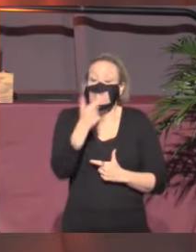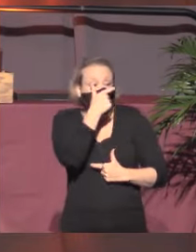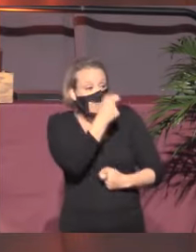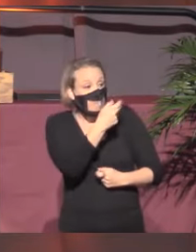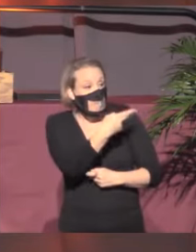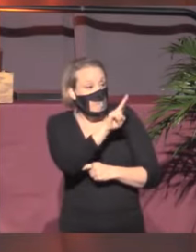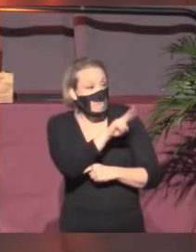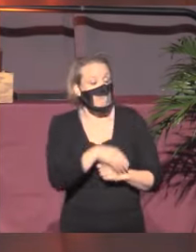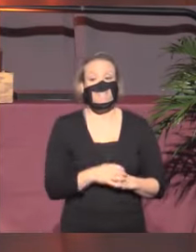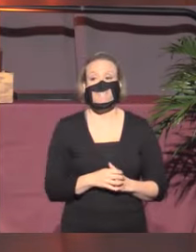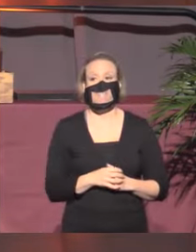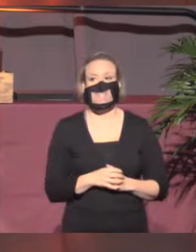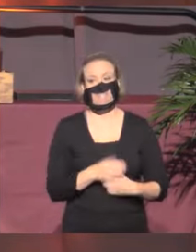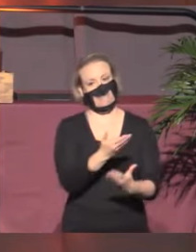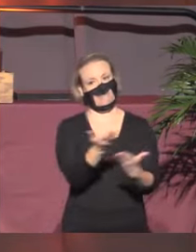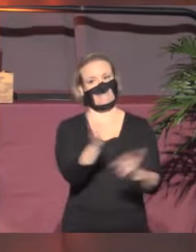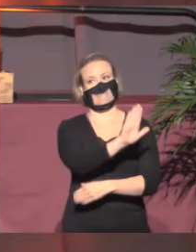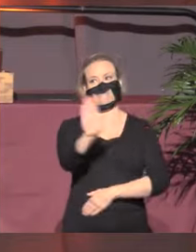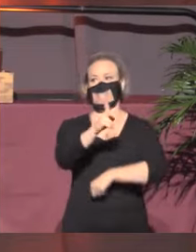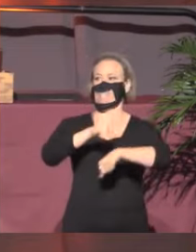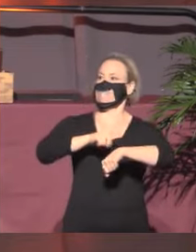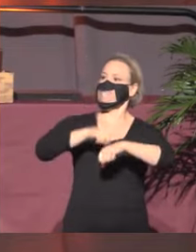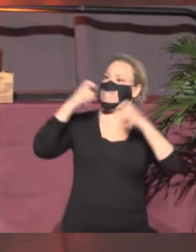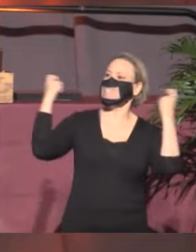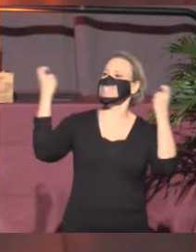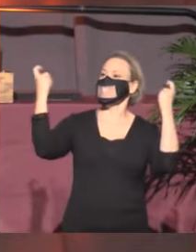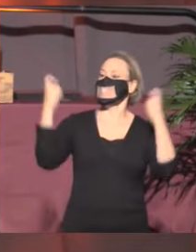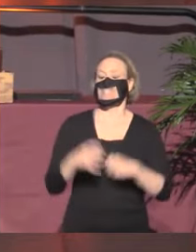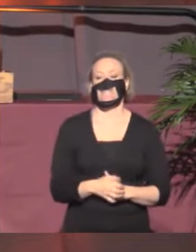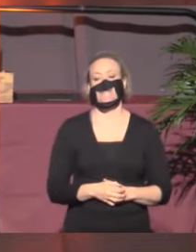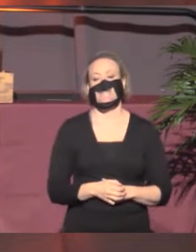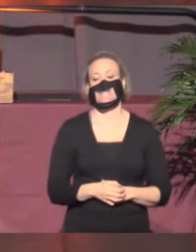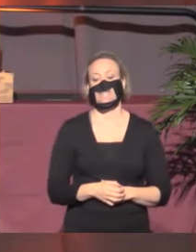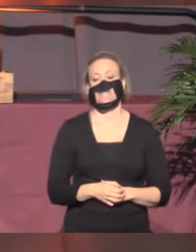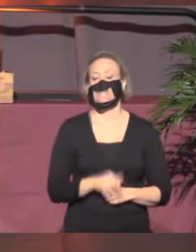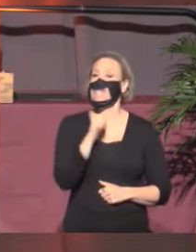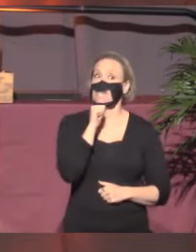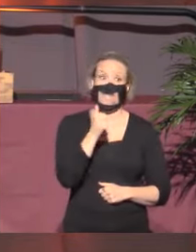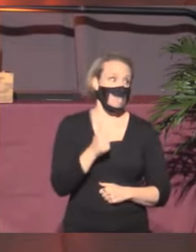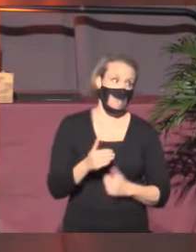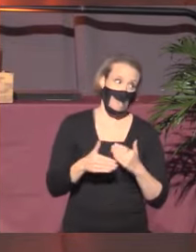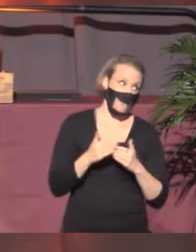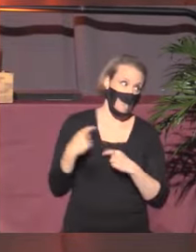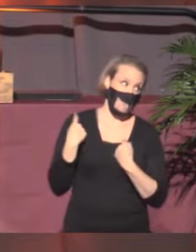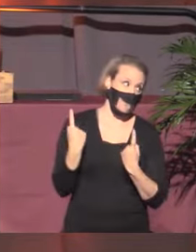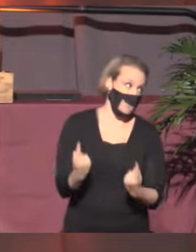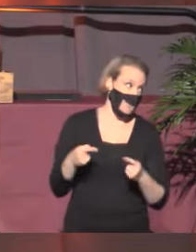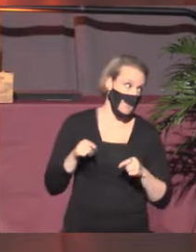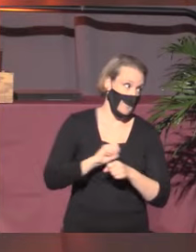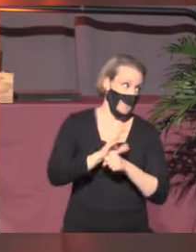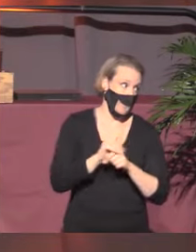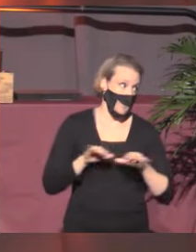place, this is your time to celebrate. It has not been easy during the pandemic.